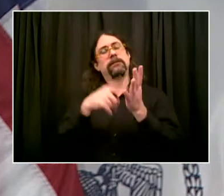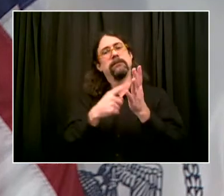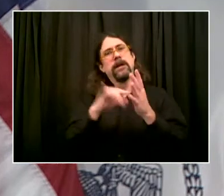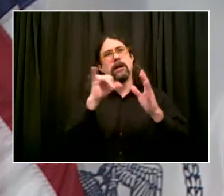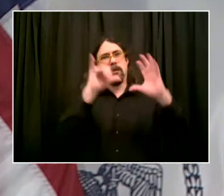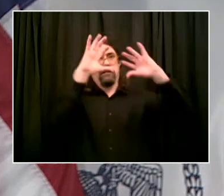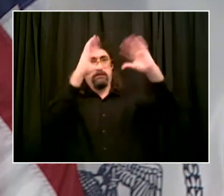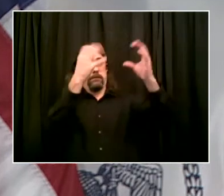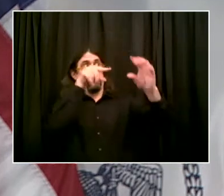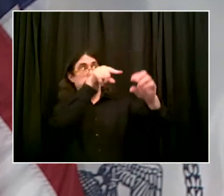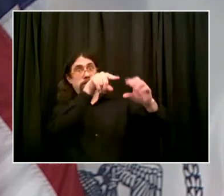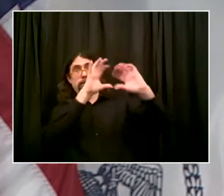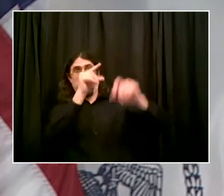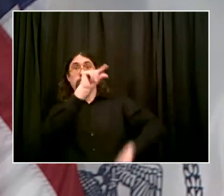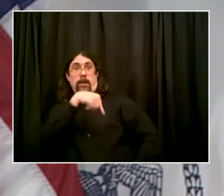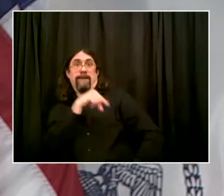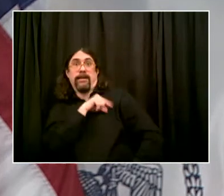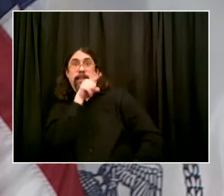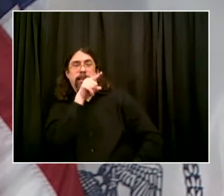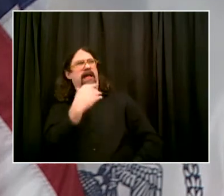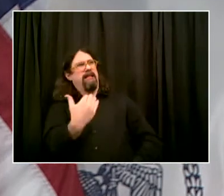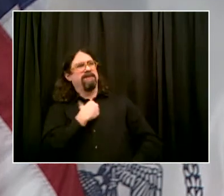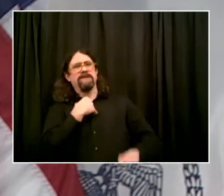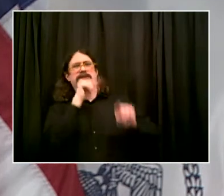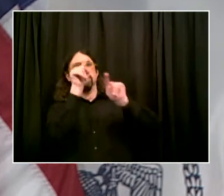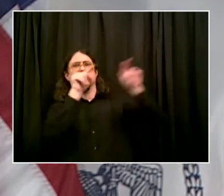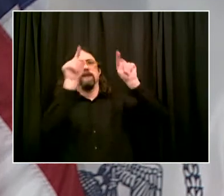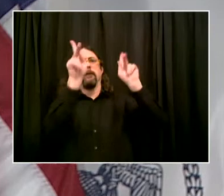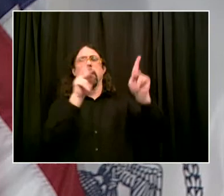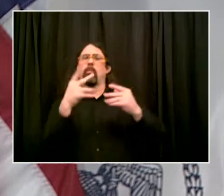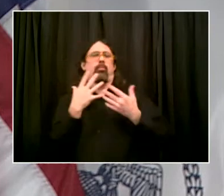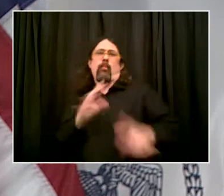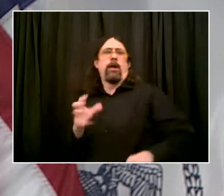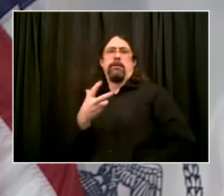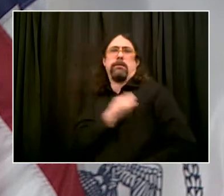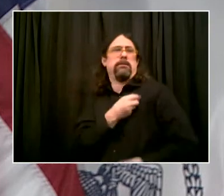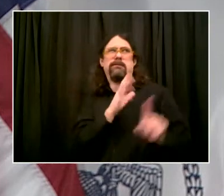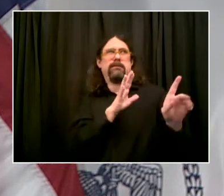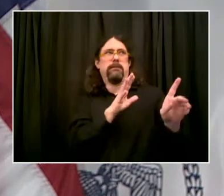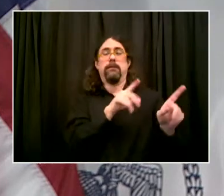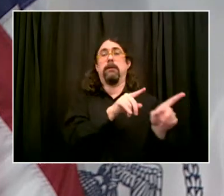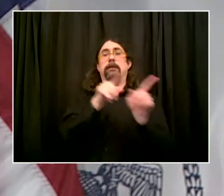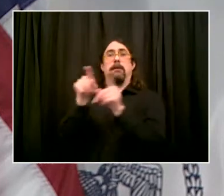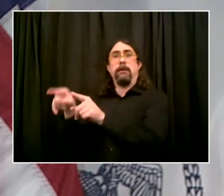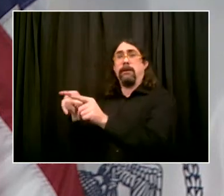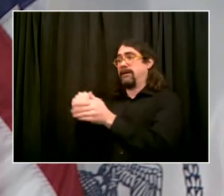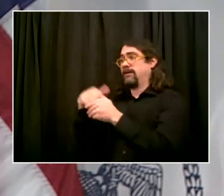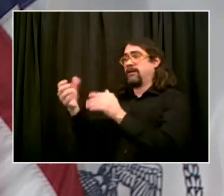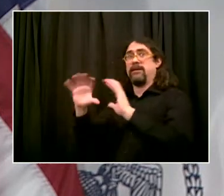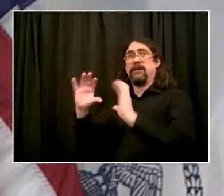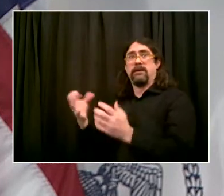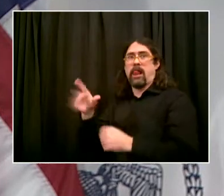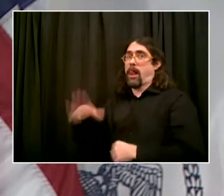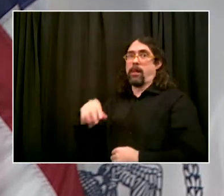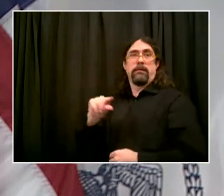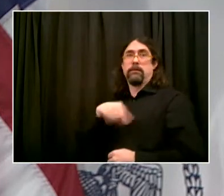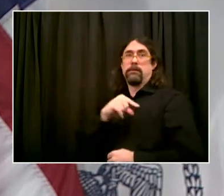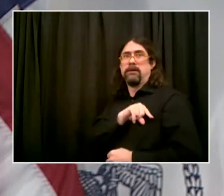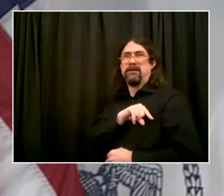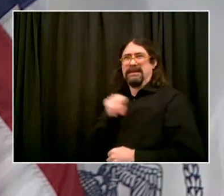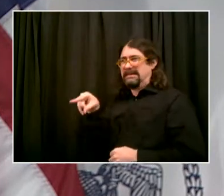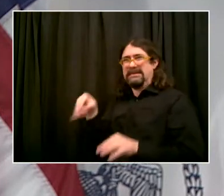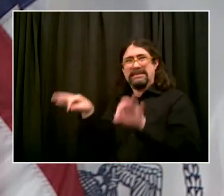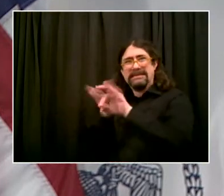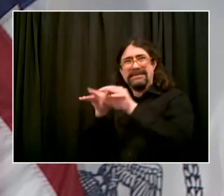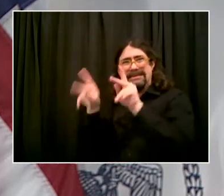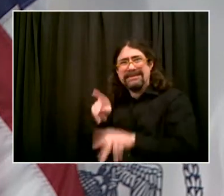met family members who are just yearning to make sure their mother, their father, their aunt, their uncle, their grandmother, grandfather get the